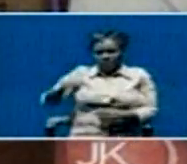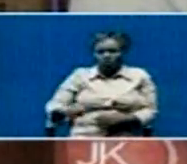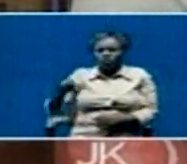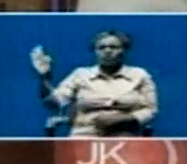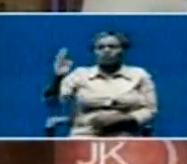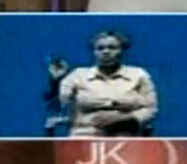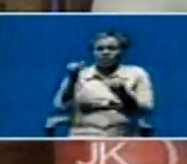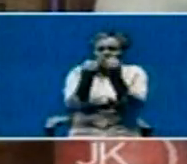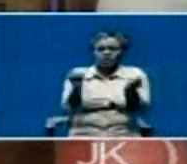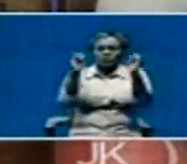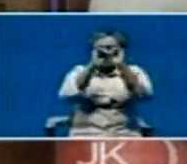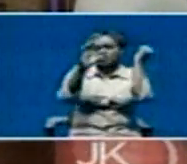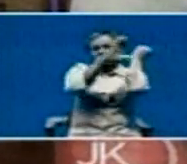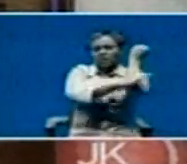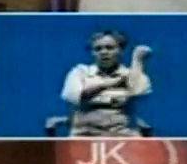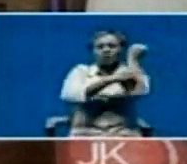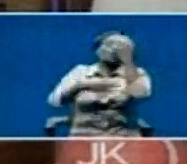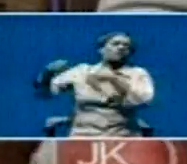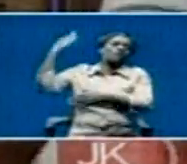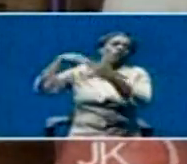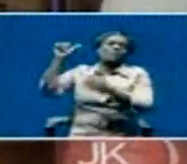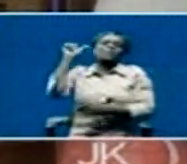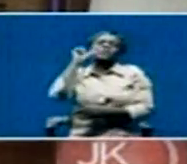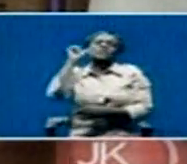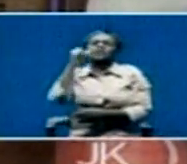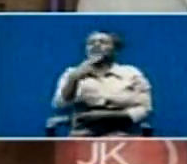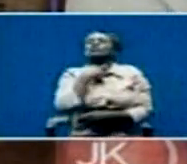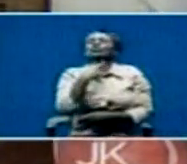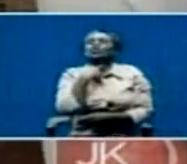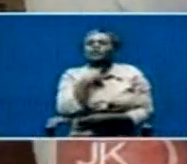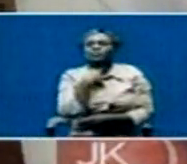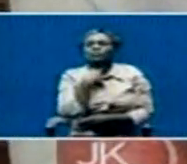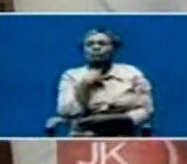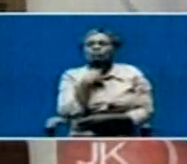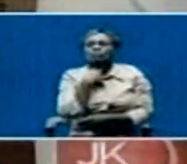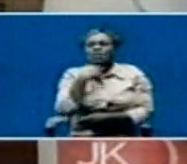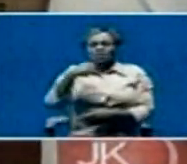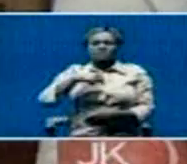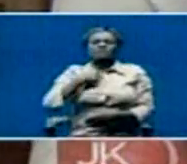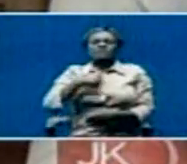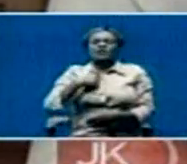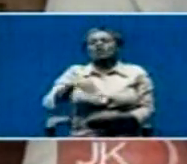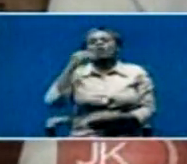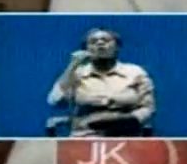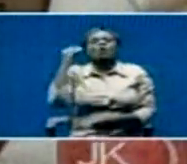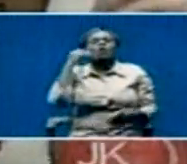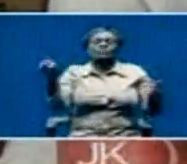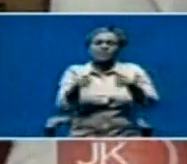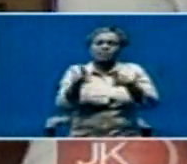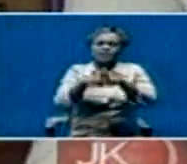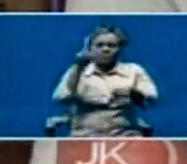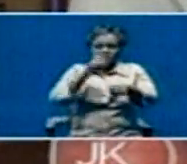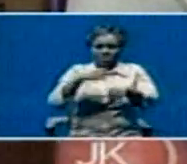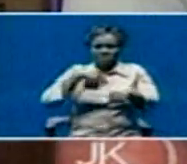Independent country, former British colony. Mm-hmm. We speak English, same history as Kenya. Mm-hmm. And so I feel very much at home when I come to Kenya, like I'm seeing